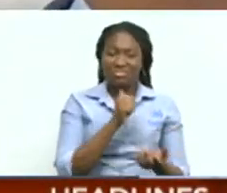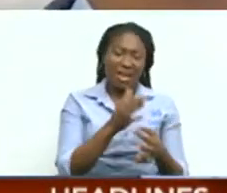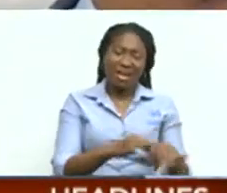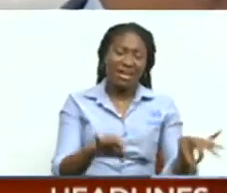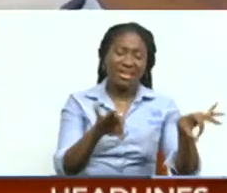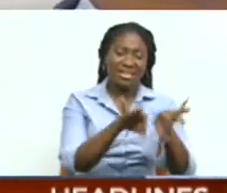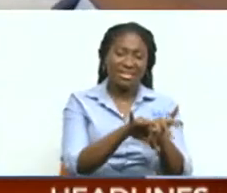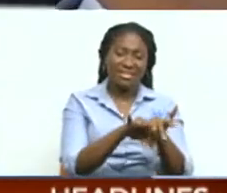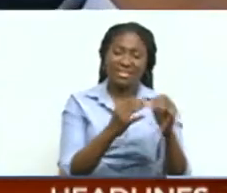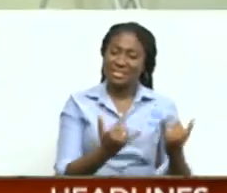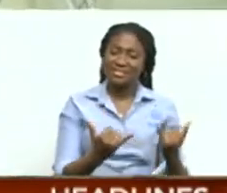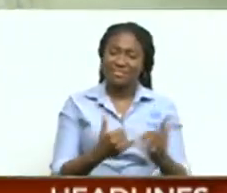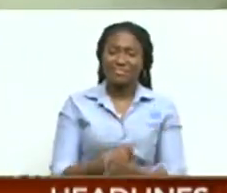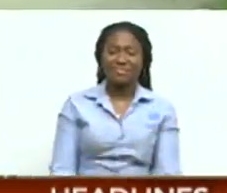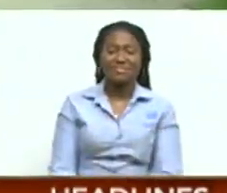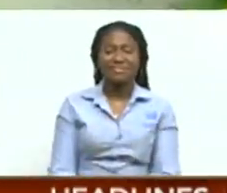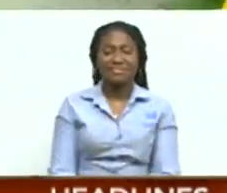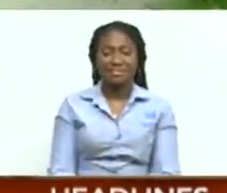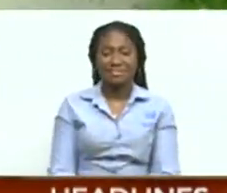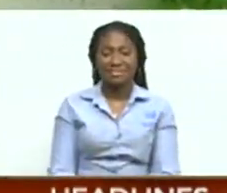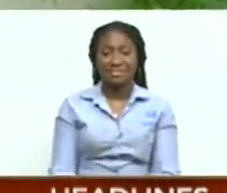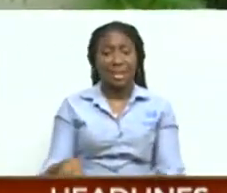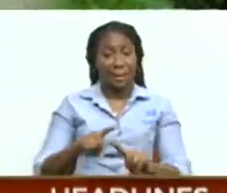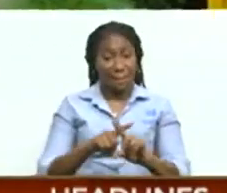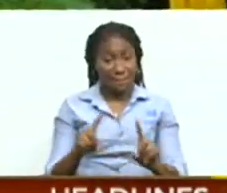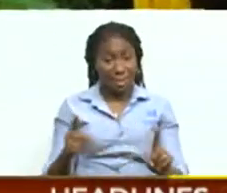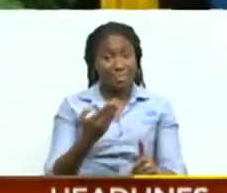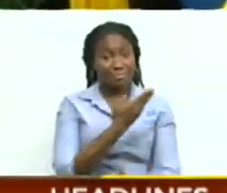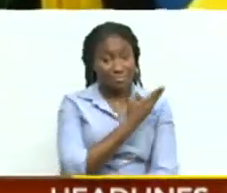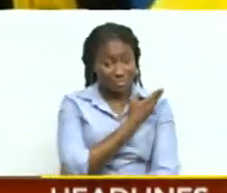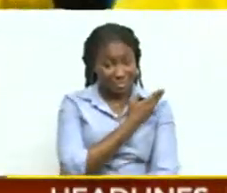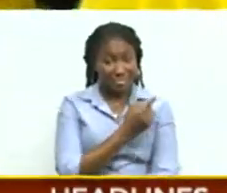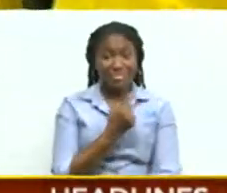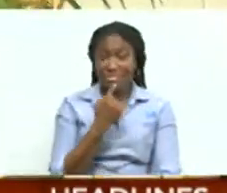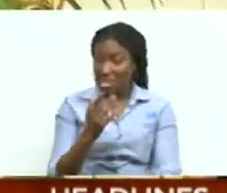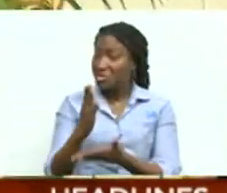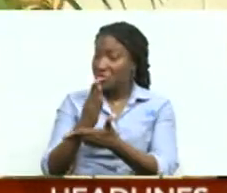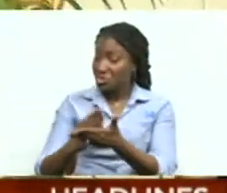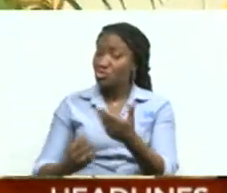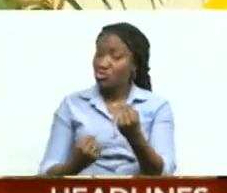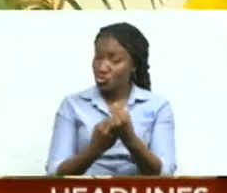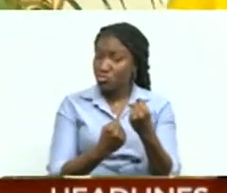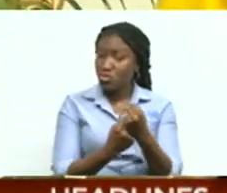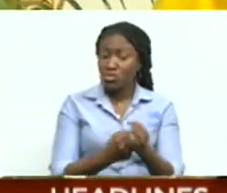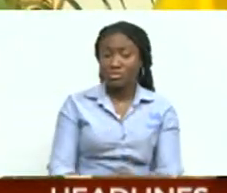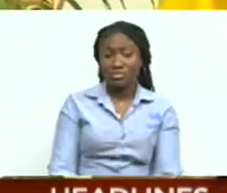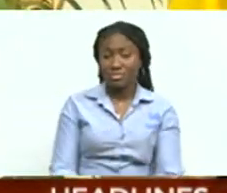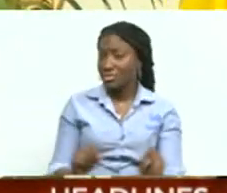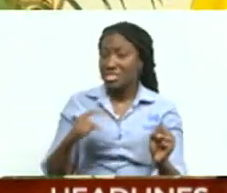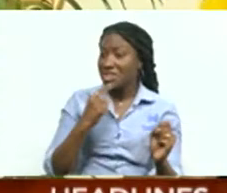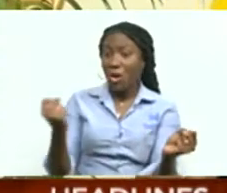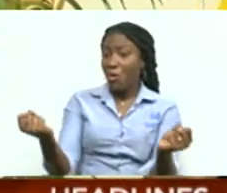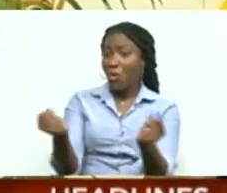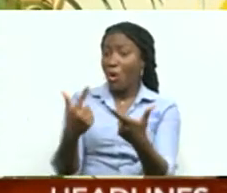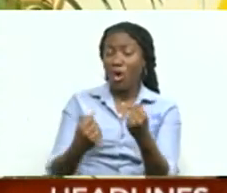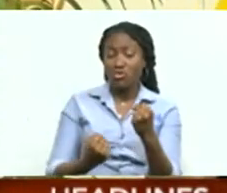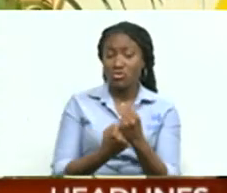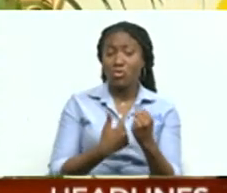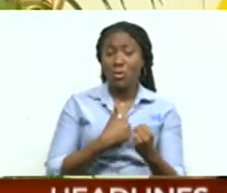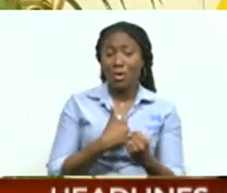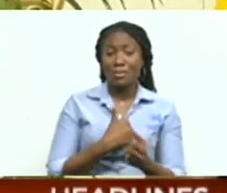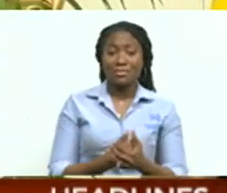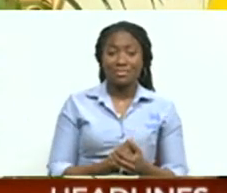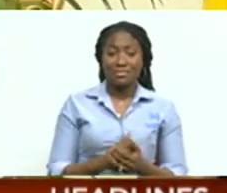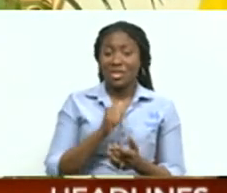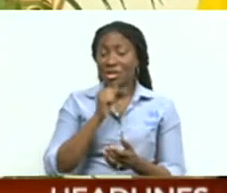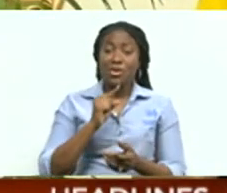relevant at this point. But according to him, he has been getting the support. They're all supporting me, every one of them. I'm not